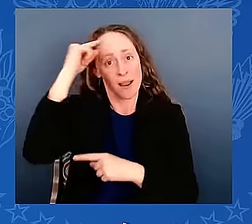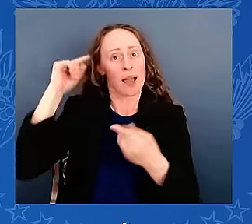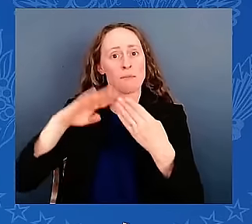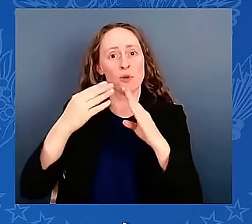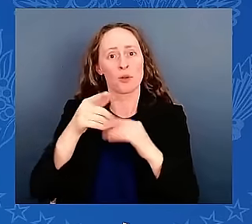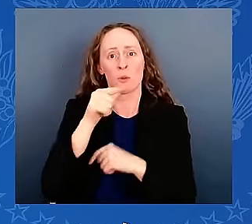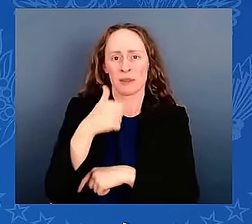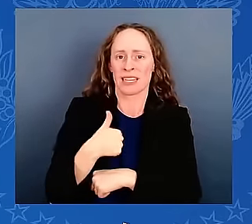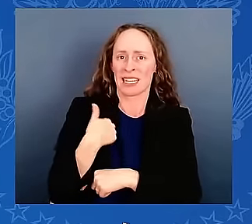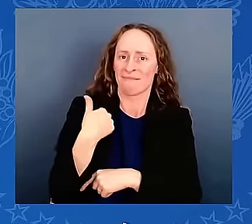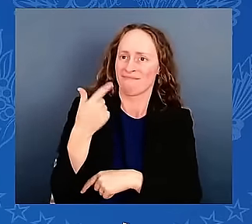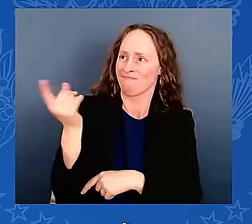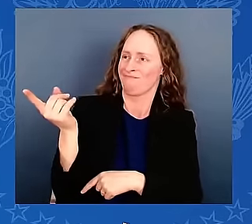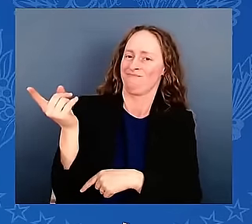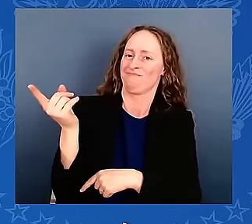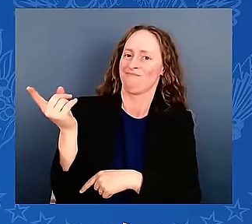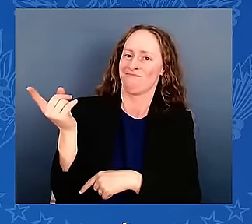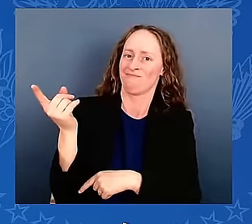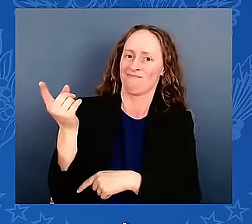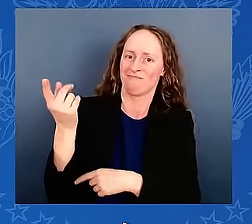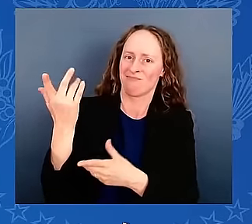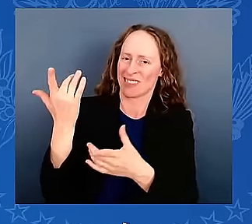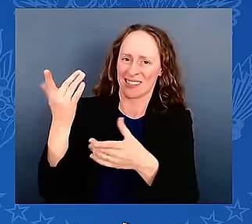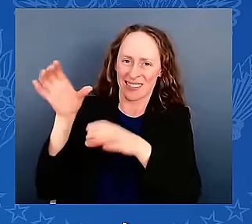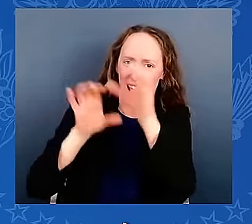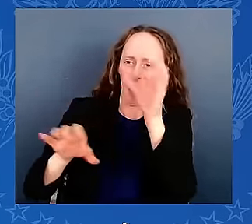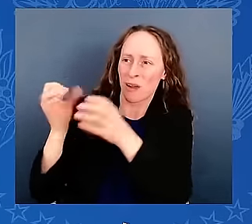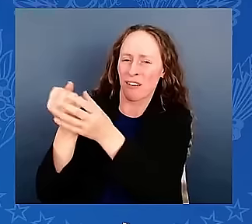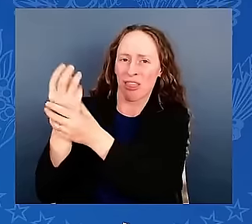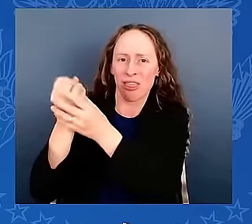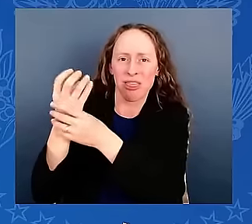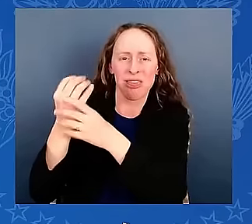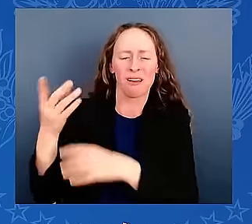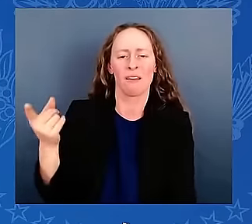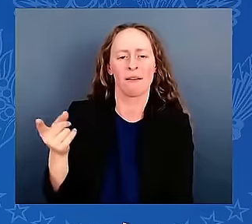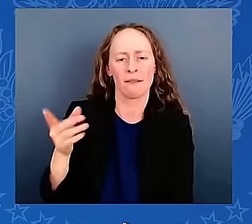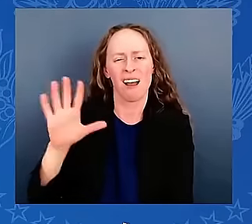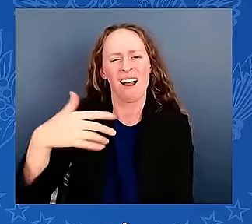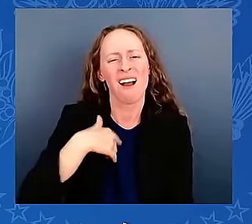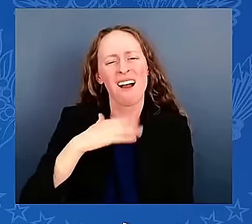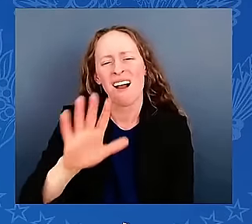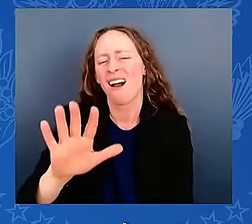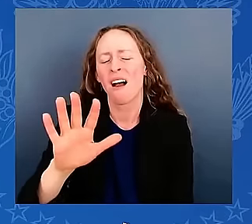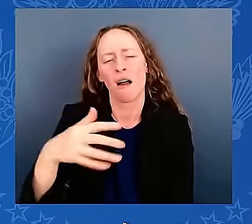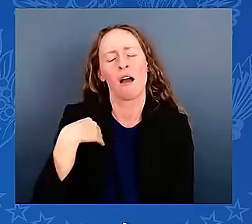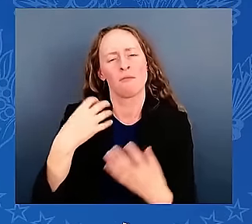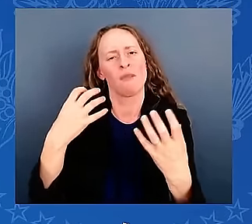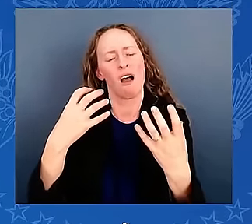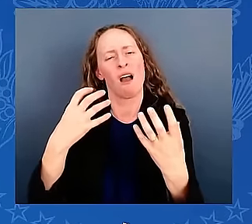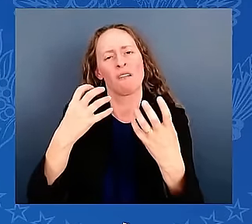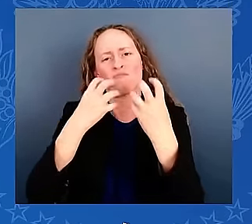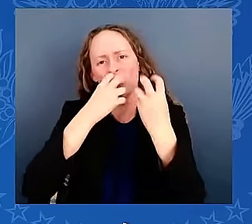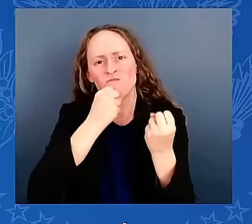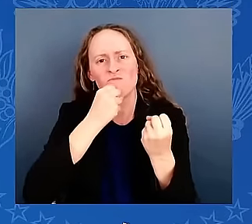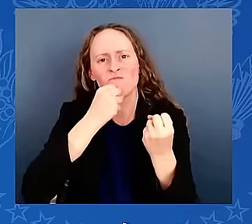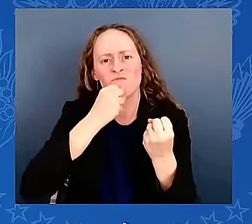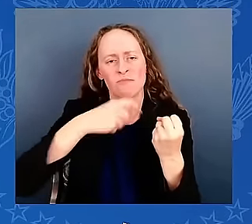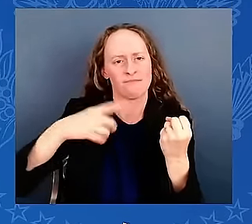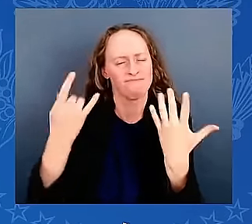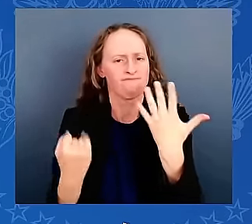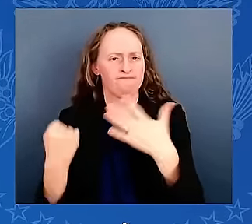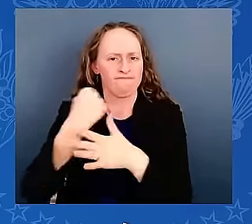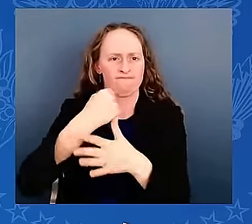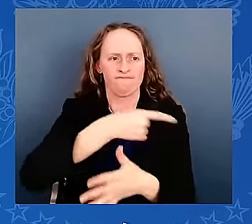legislation work, we're going to take care of those communities first. First, first, first. I mean it. Same way